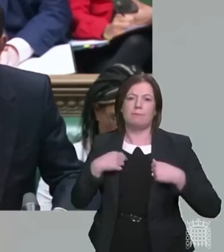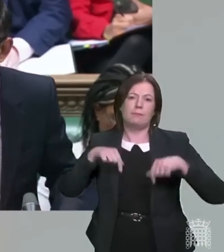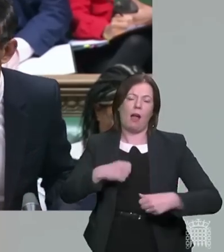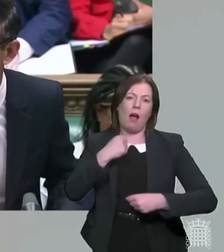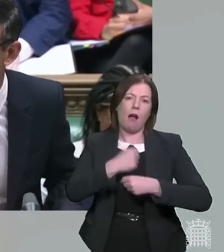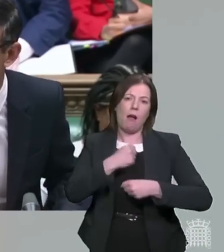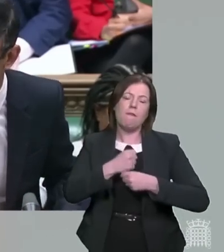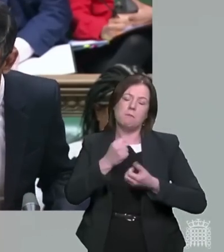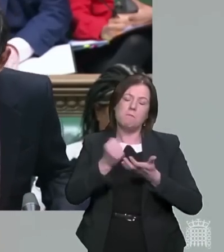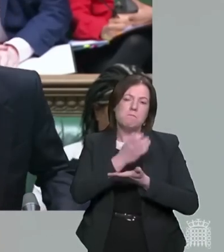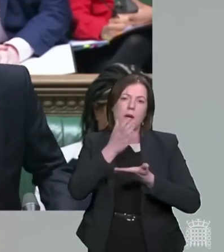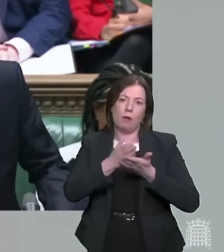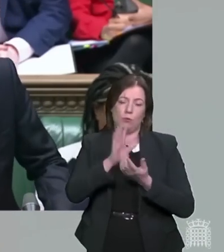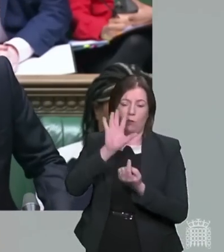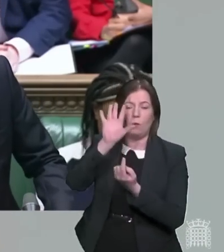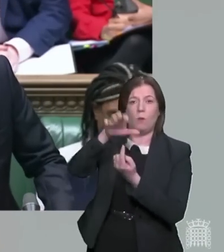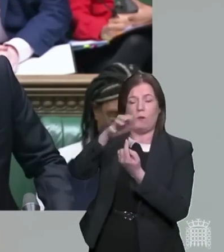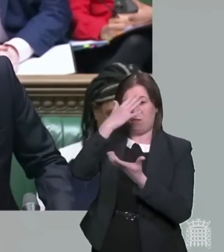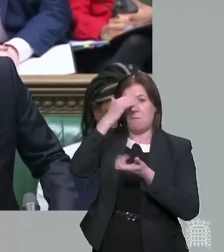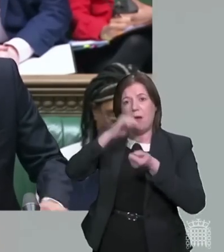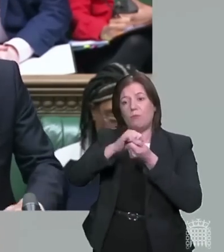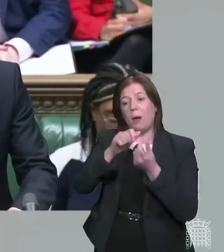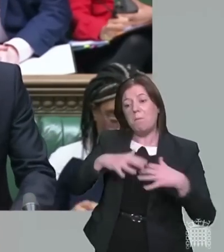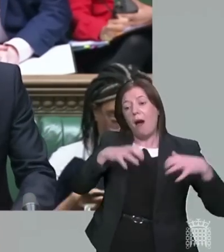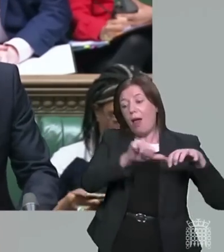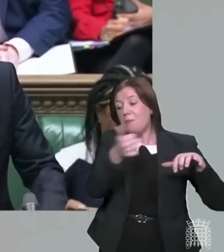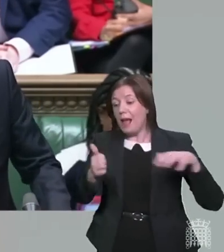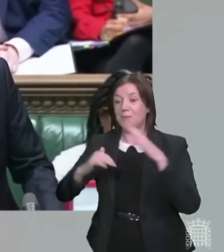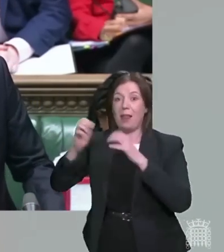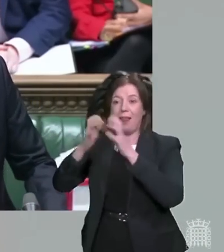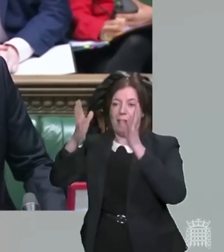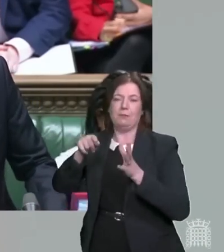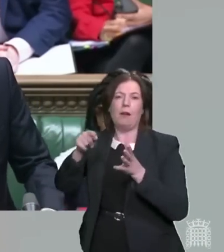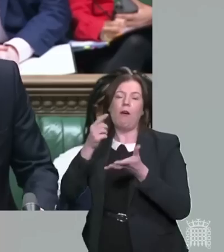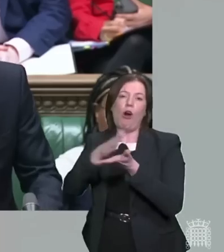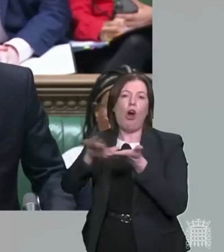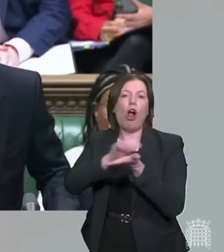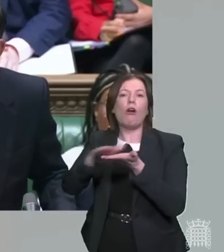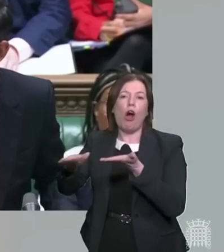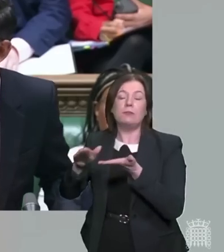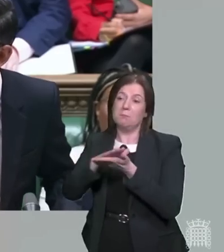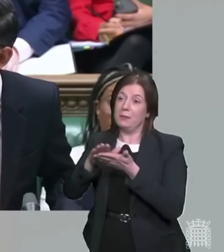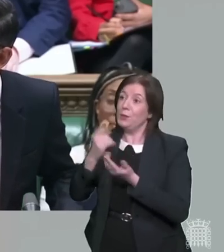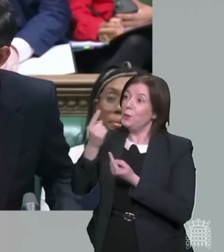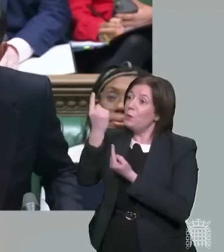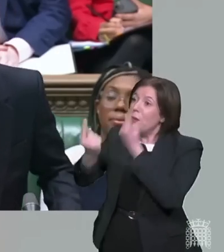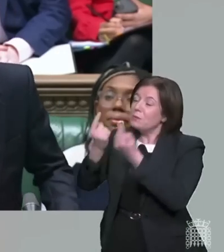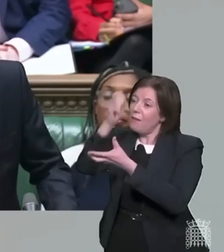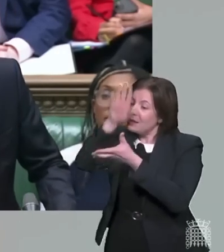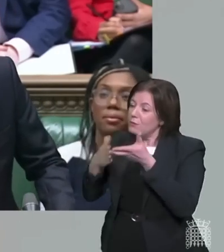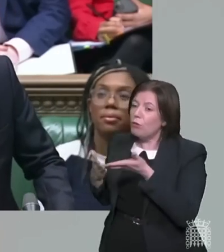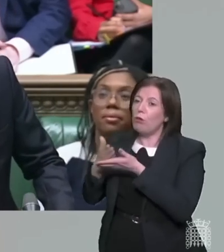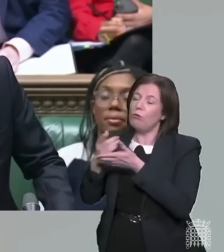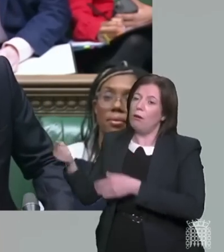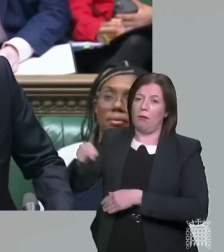to build the Holocaust Memorial and Learning Centre next to Parliament, so the testimonies of survivors like Arik will be heard at the heart of our